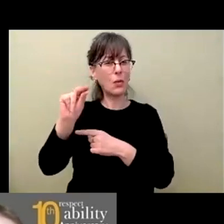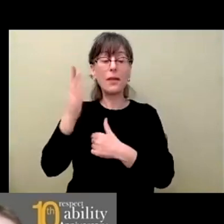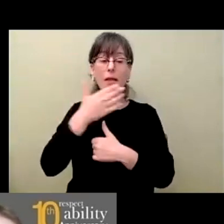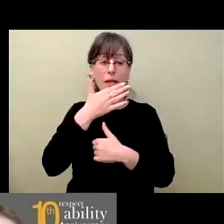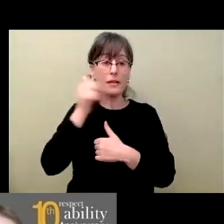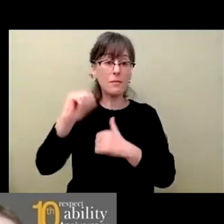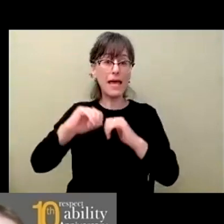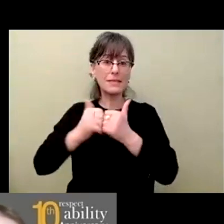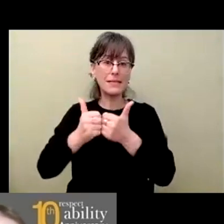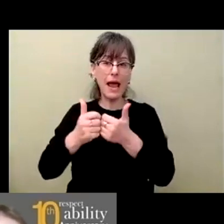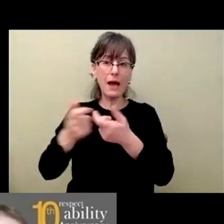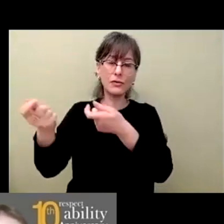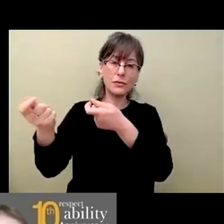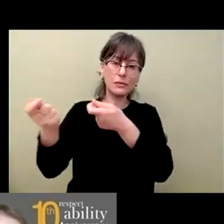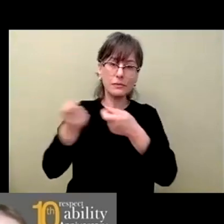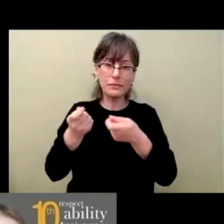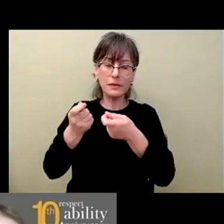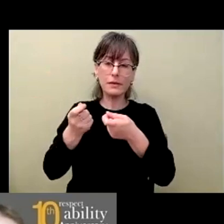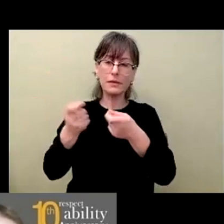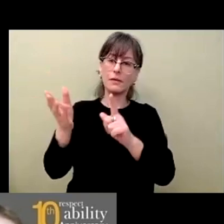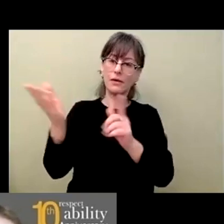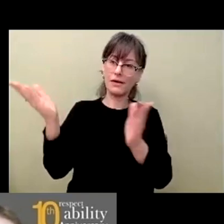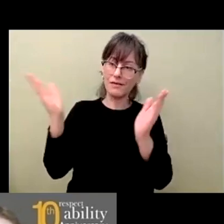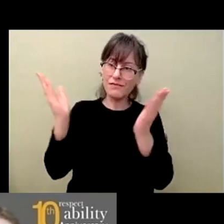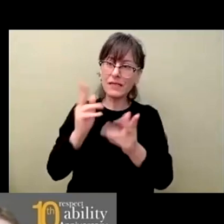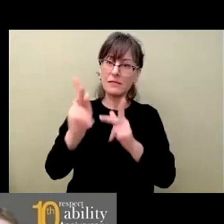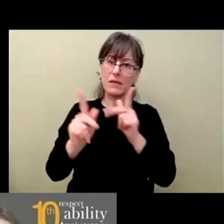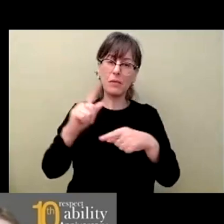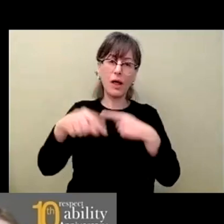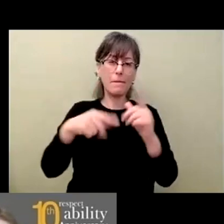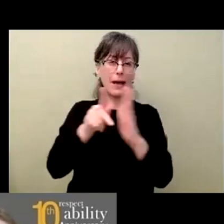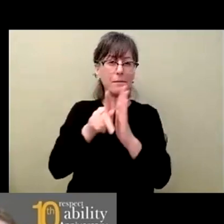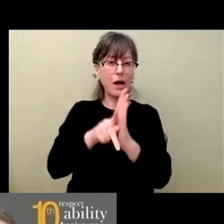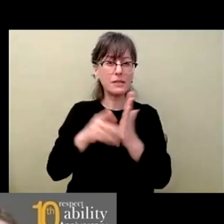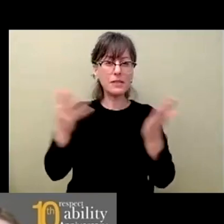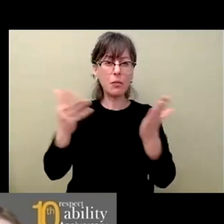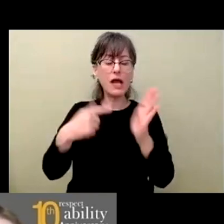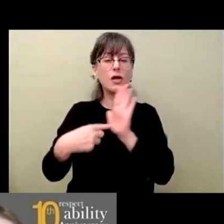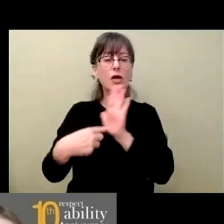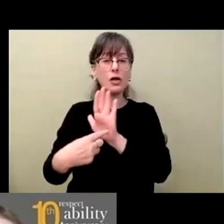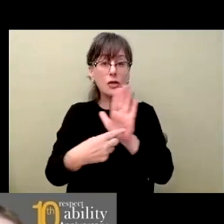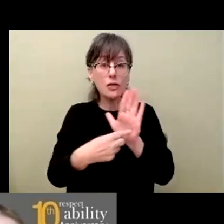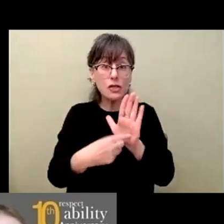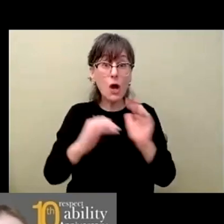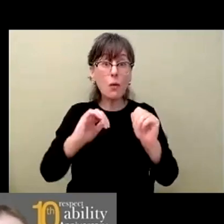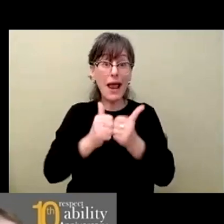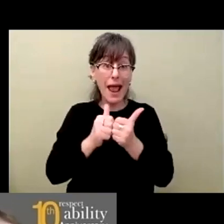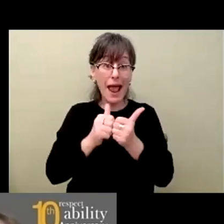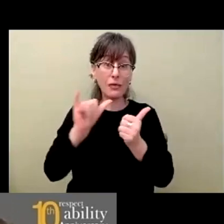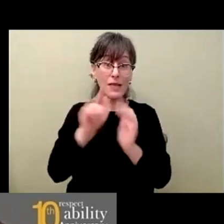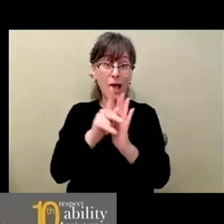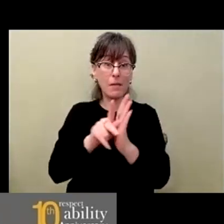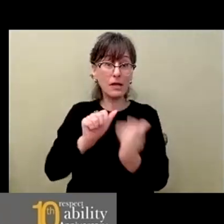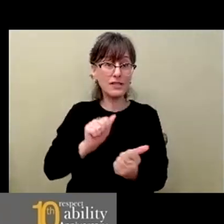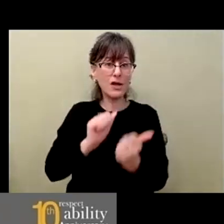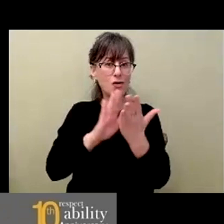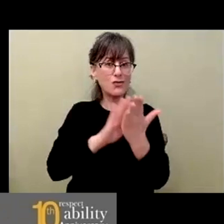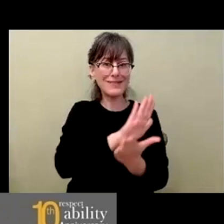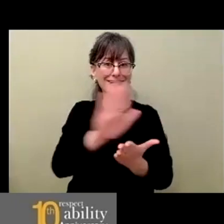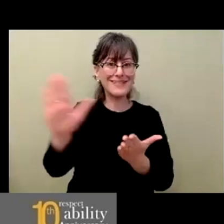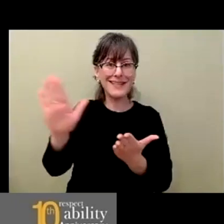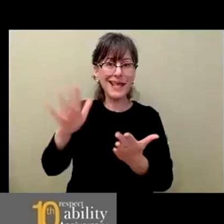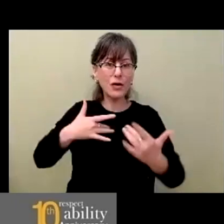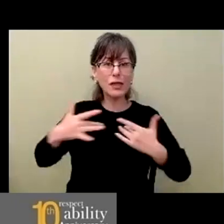someone on board about a policy is to show them how that policy addresses their concern, but you